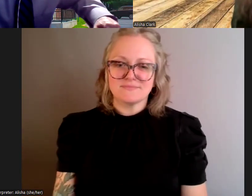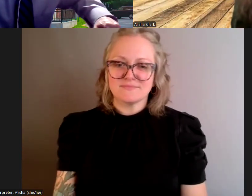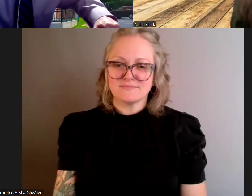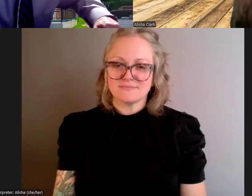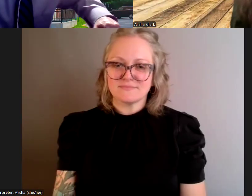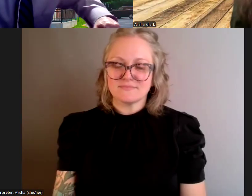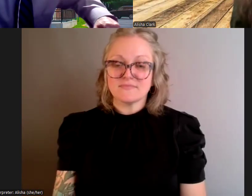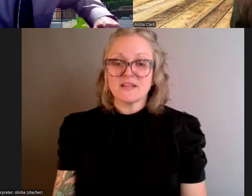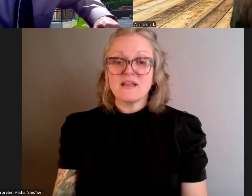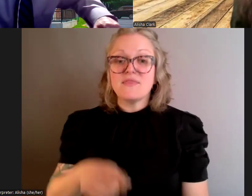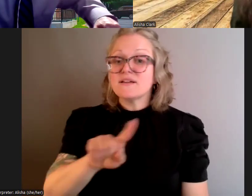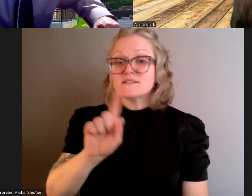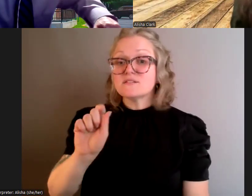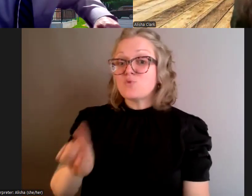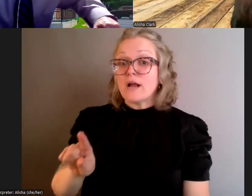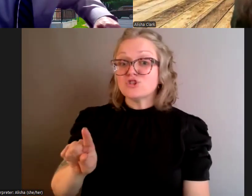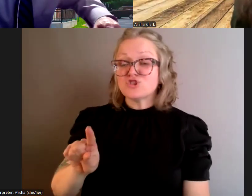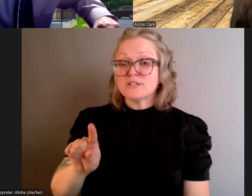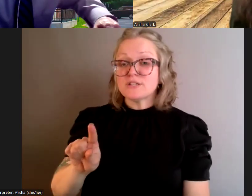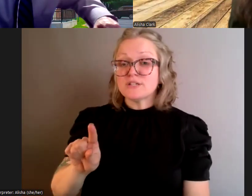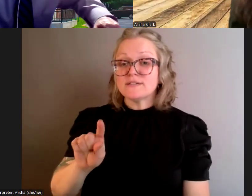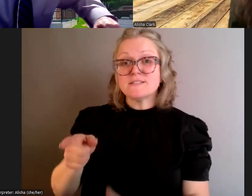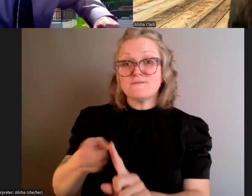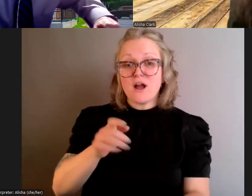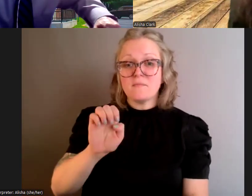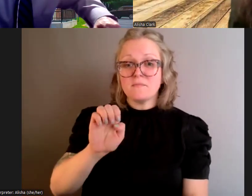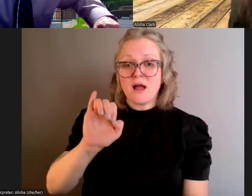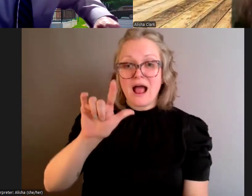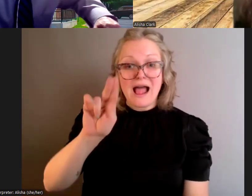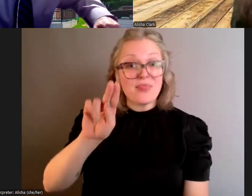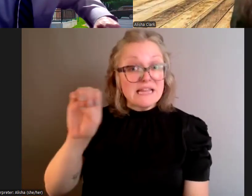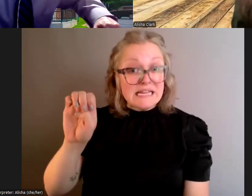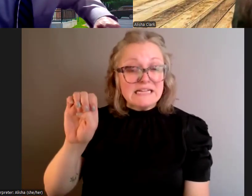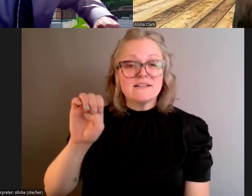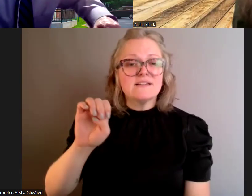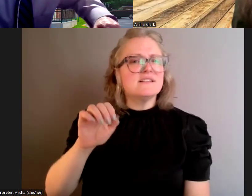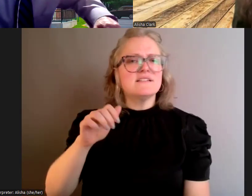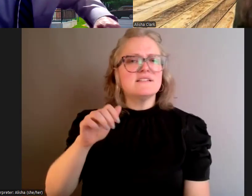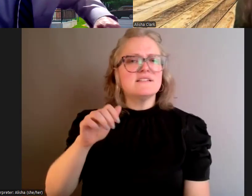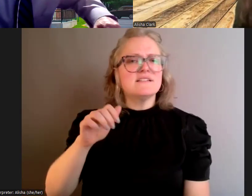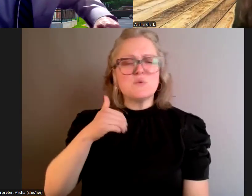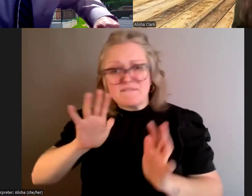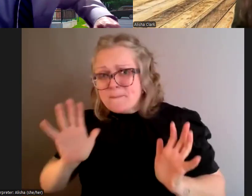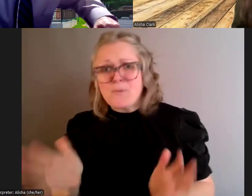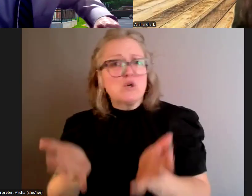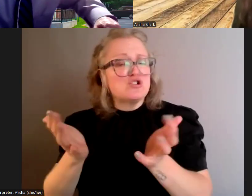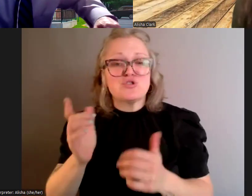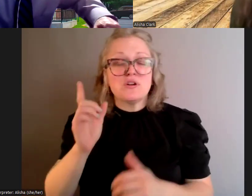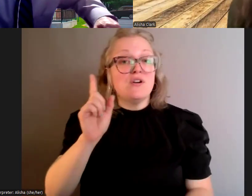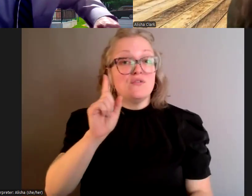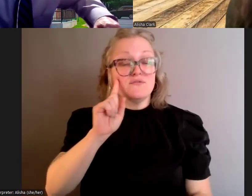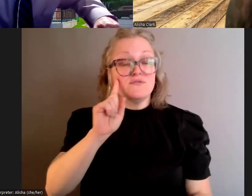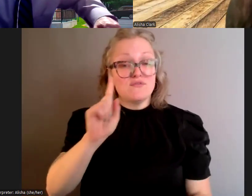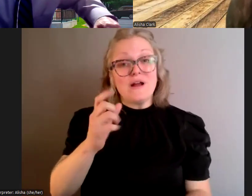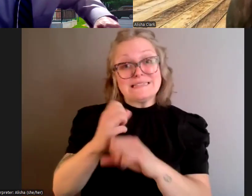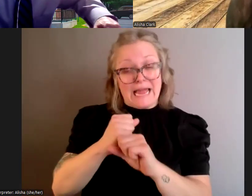This question is from Eileen. Is there a push for getting the kids on the home and community-based